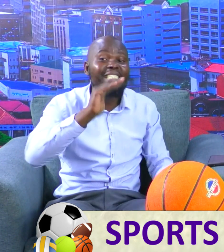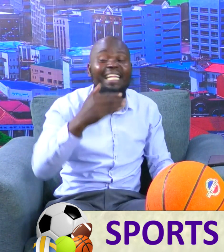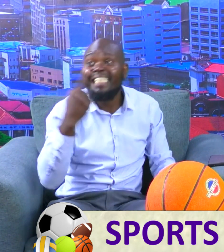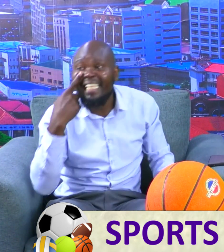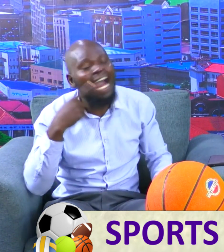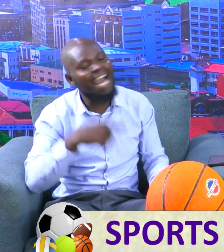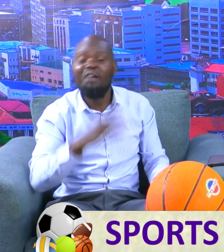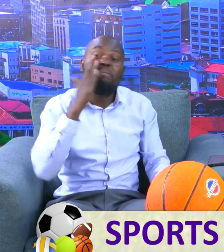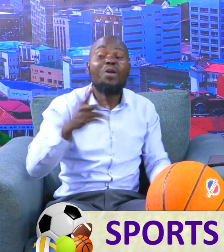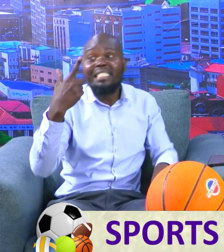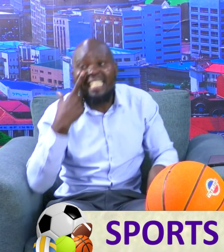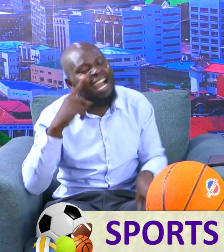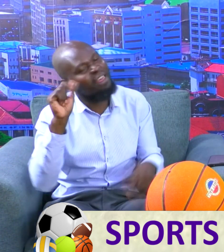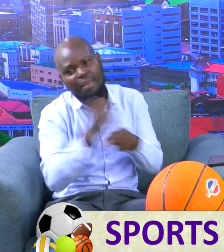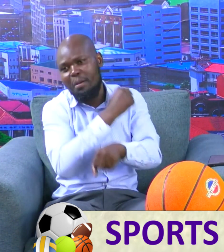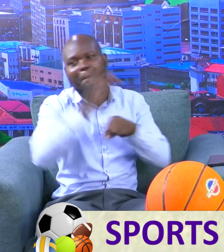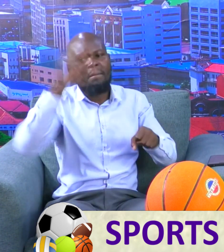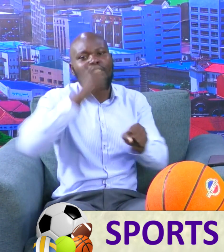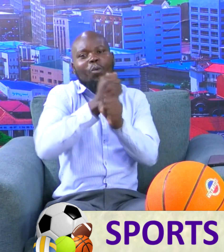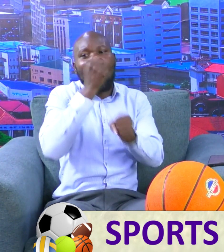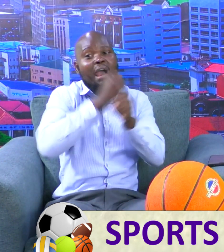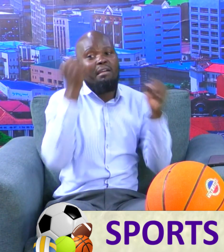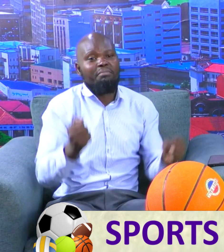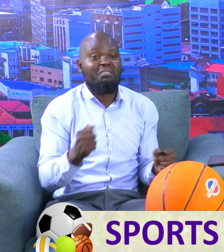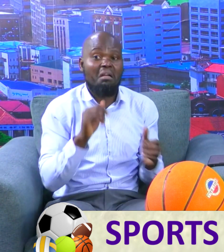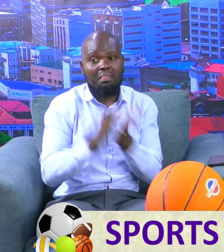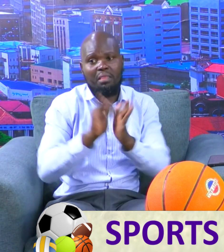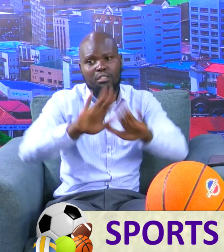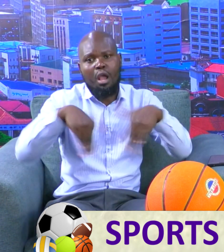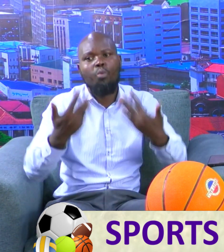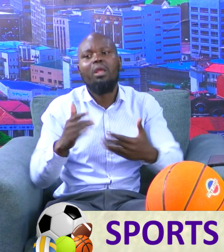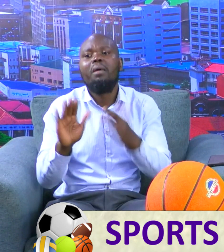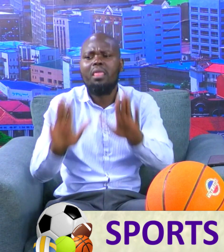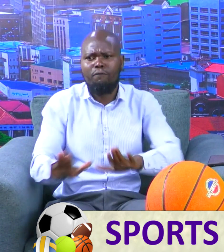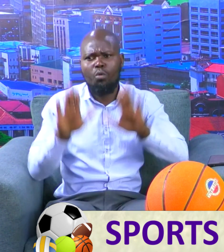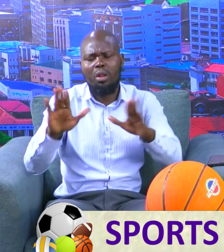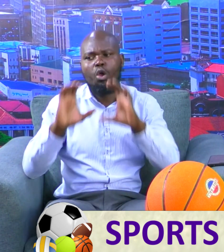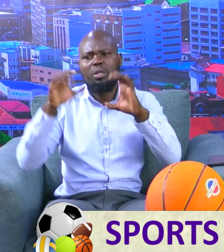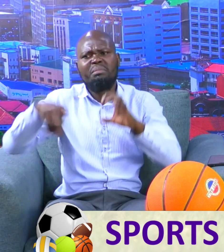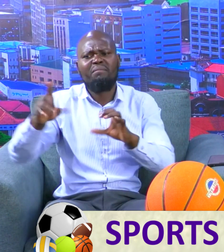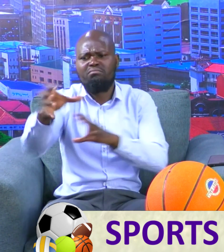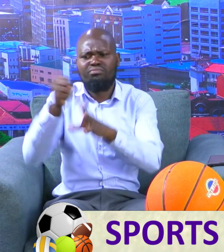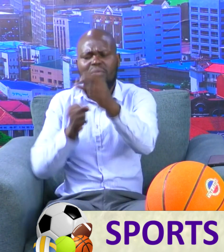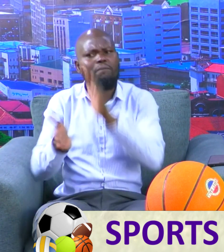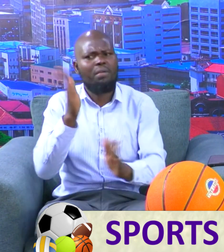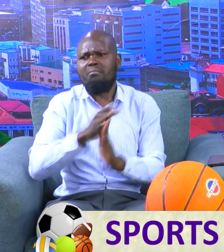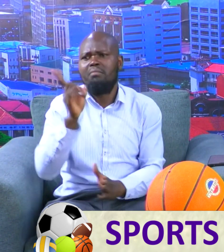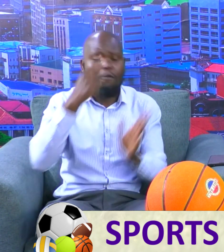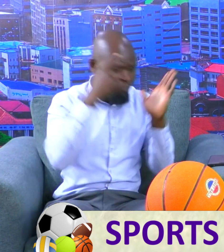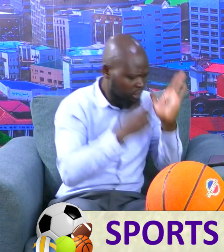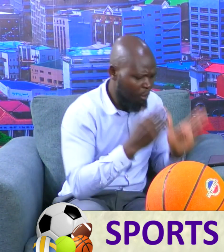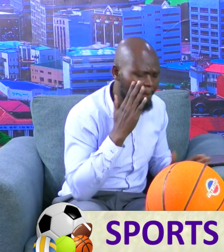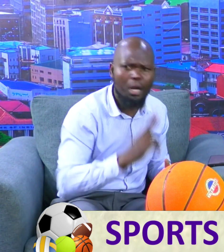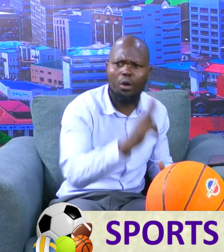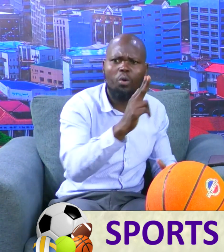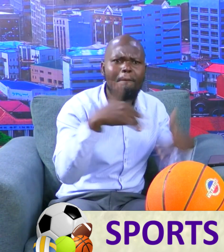it's okay. But you see that it's not on free. It's not on free basis. So I feel that